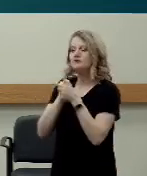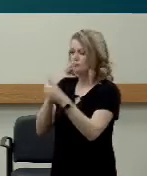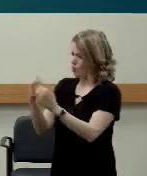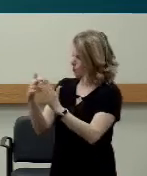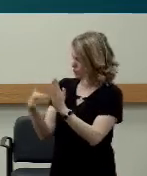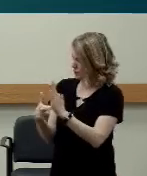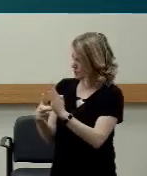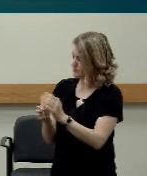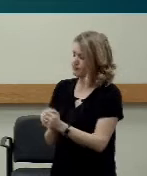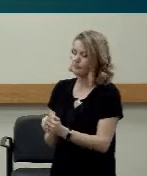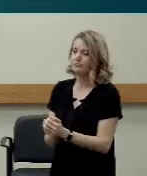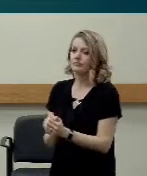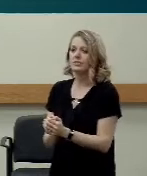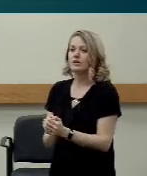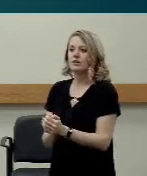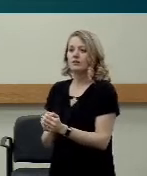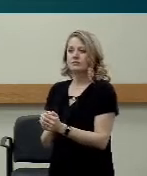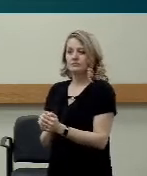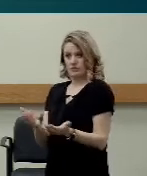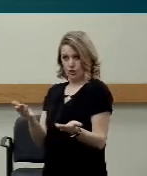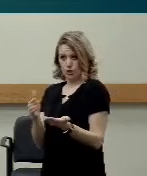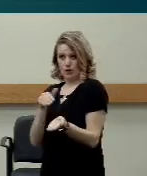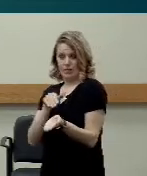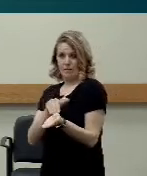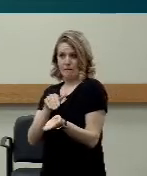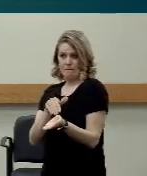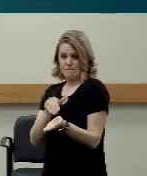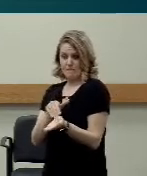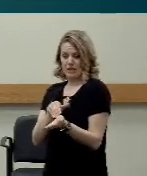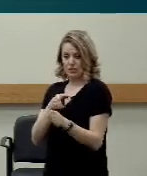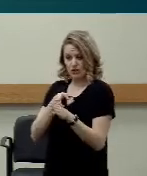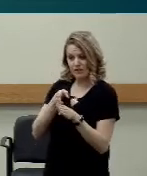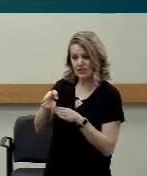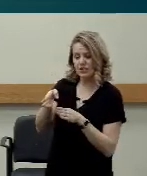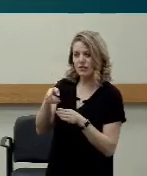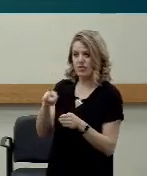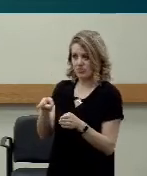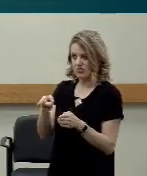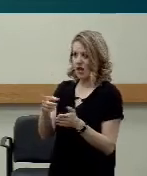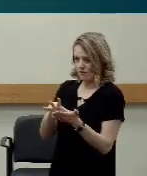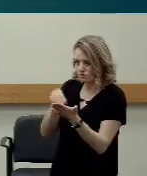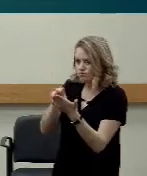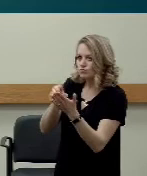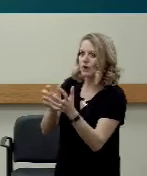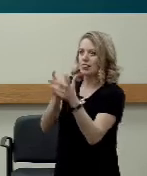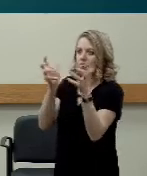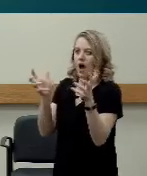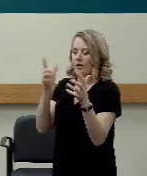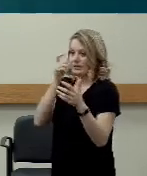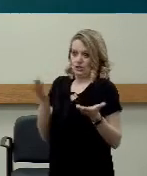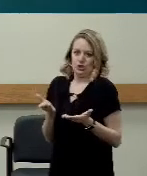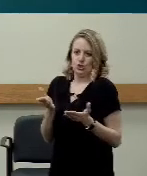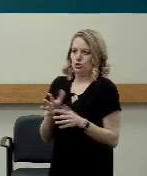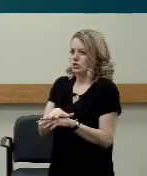medical community and our emergency preparation has benefited from the additional time afforded to us by the slow onset of